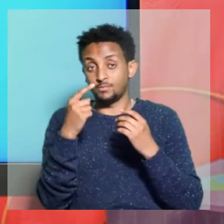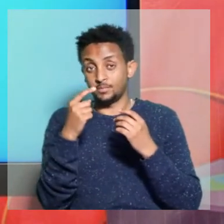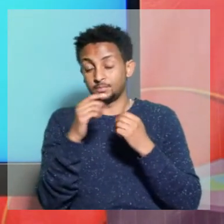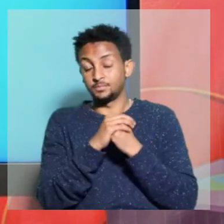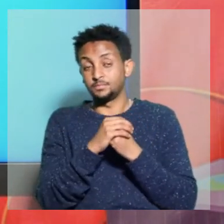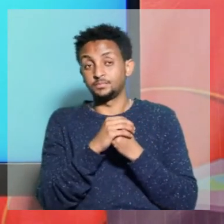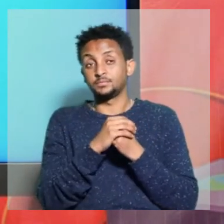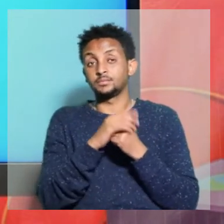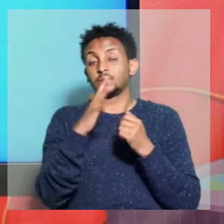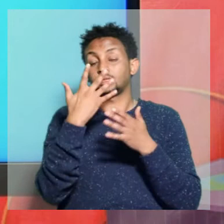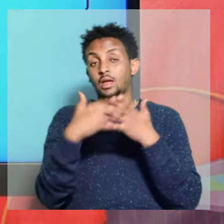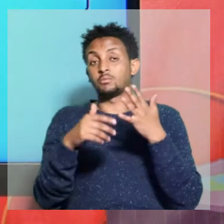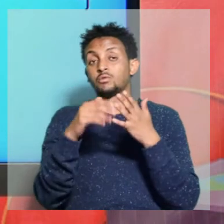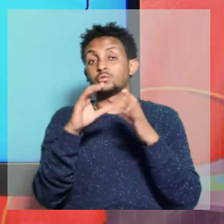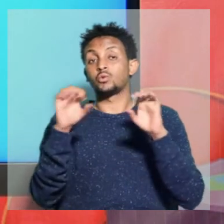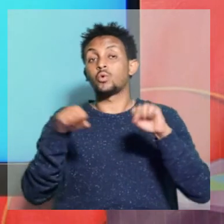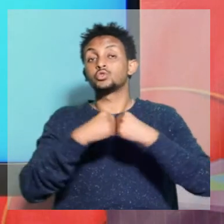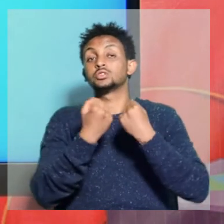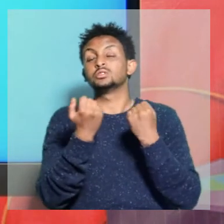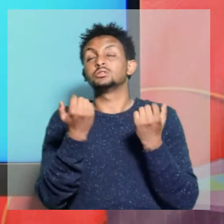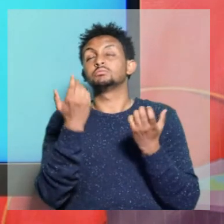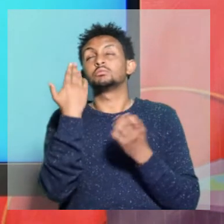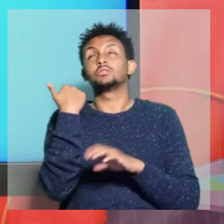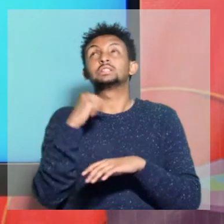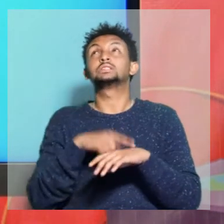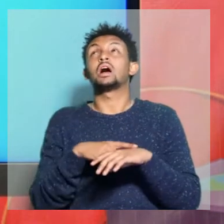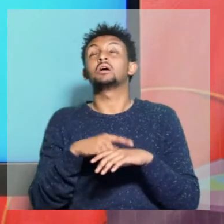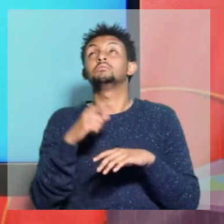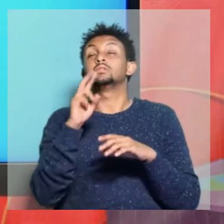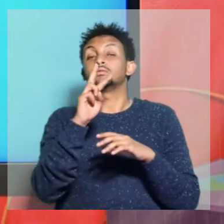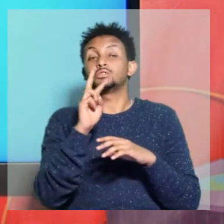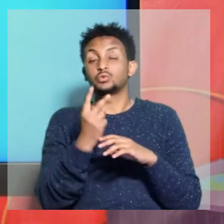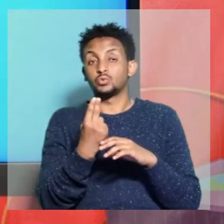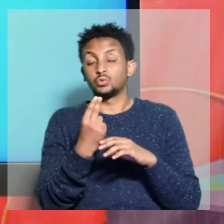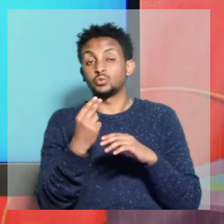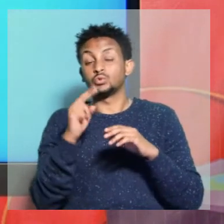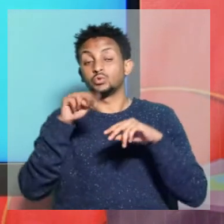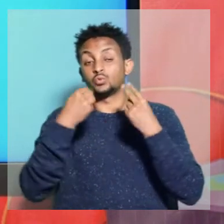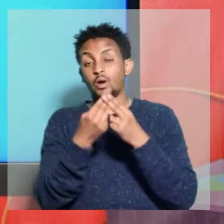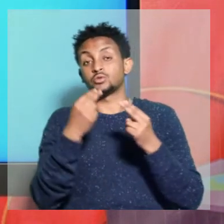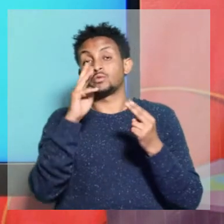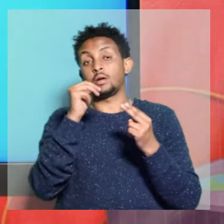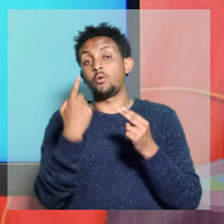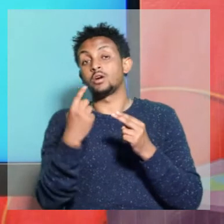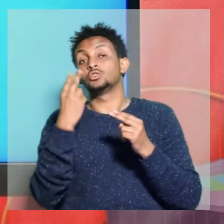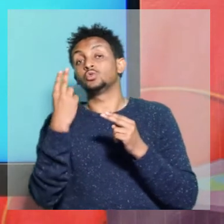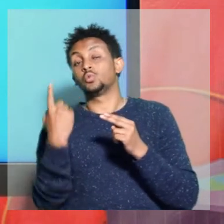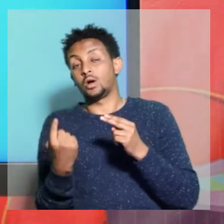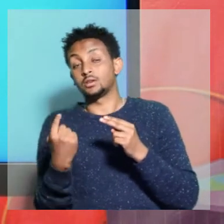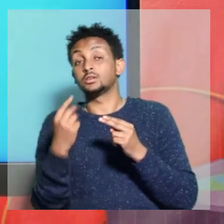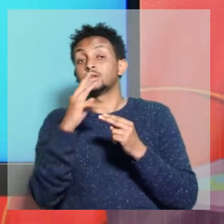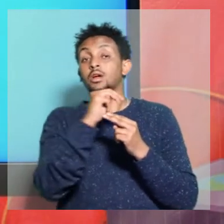the type of collision, previously you have said that v2 can be determined as twice of m1 u1